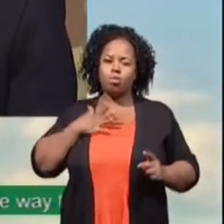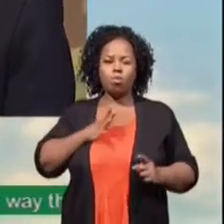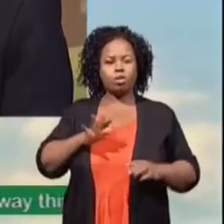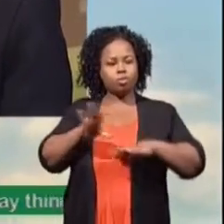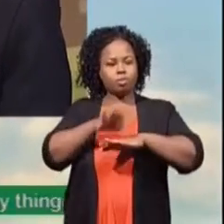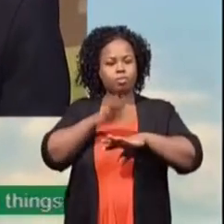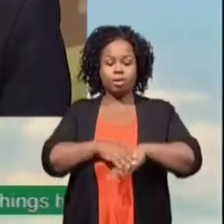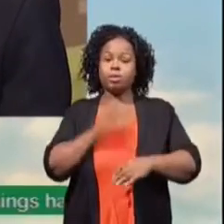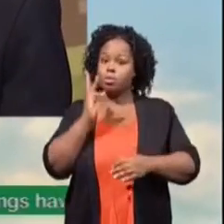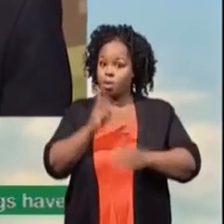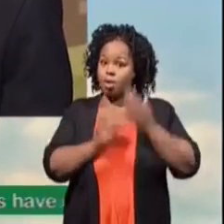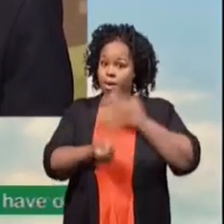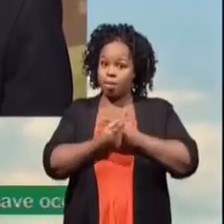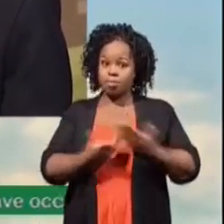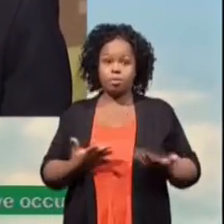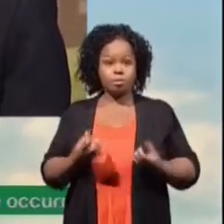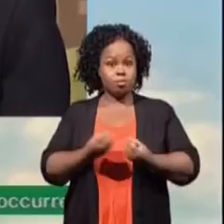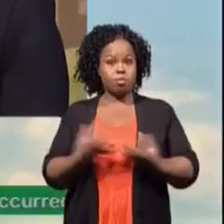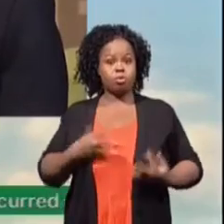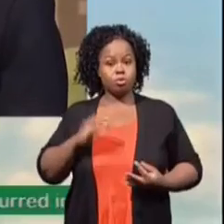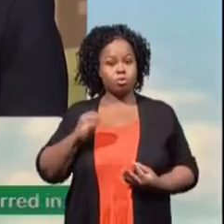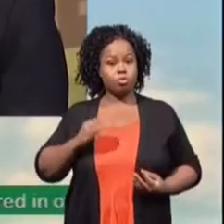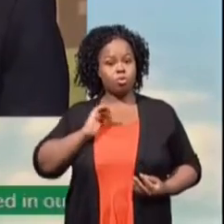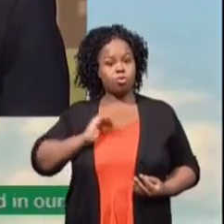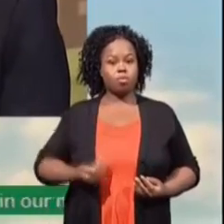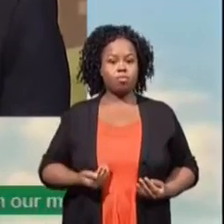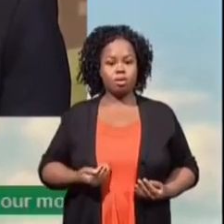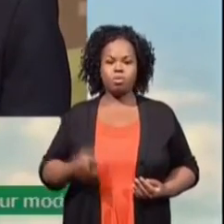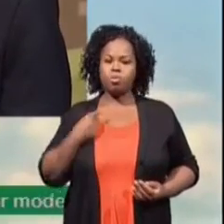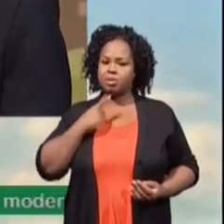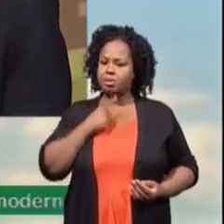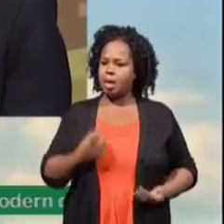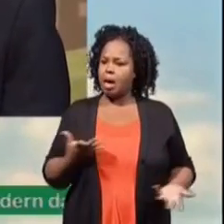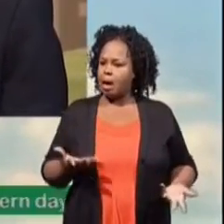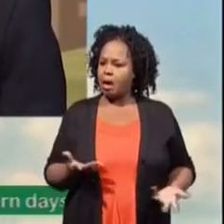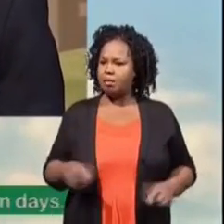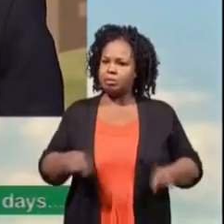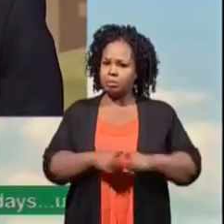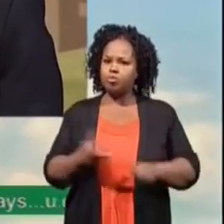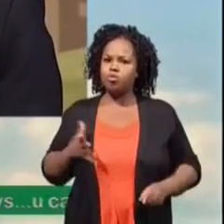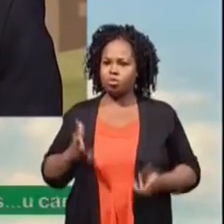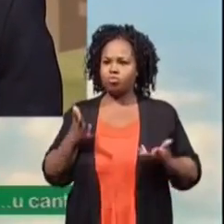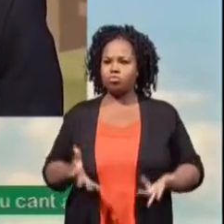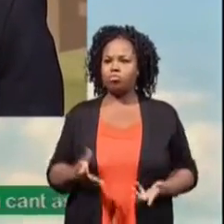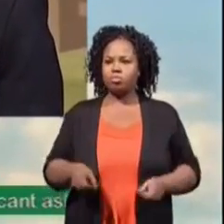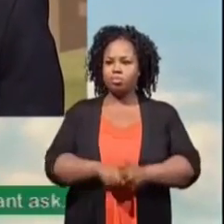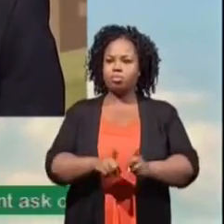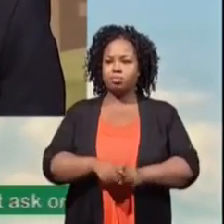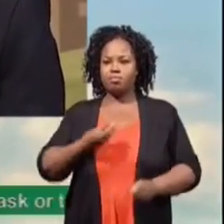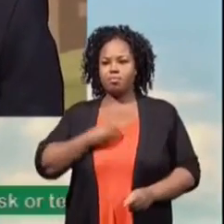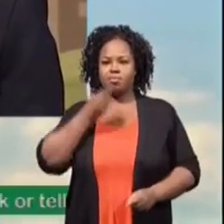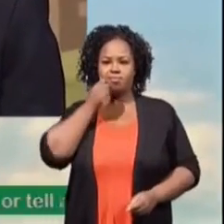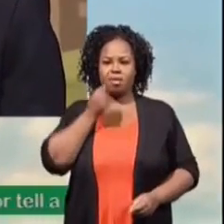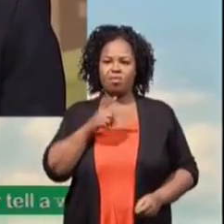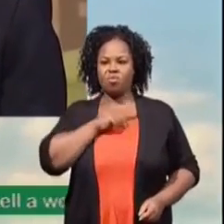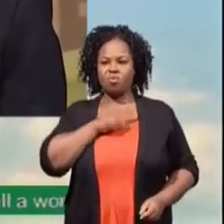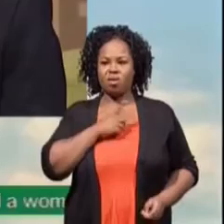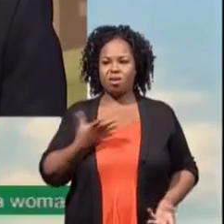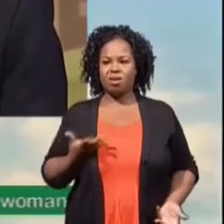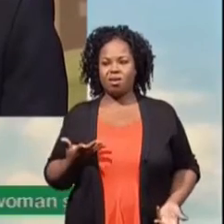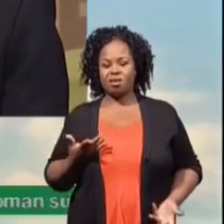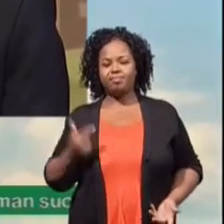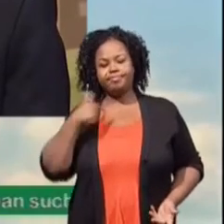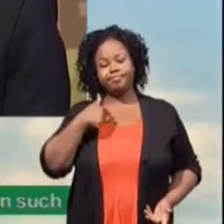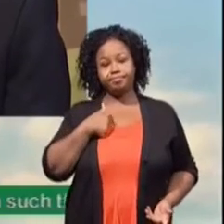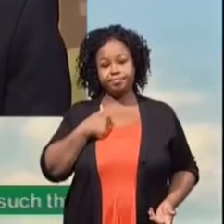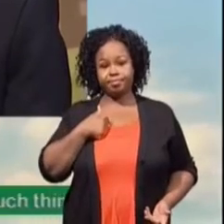will fit in Aquina. The majority of our young women would actually say that, look here, this is what we want. And young men, because it's no